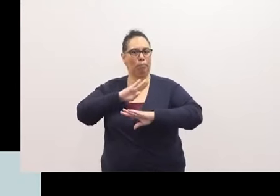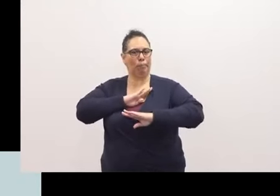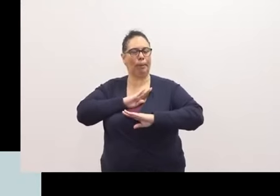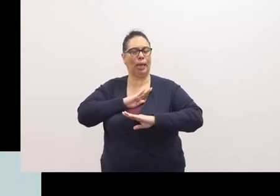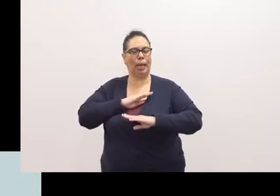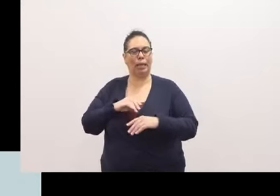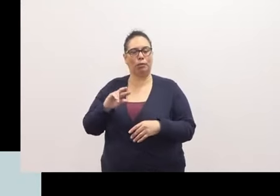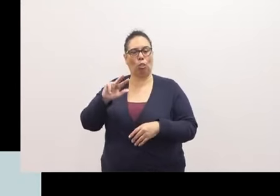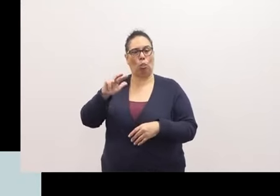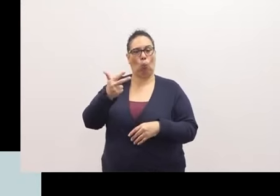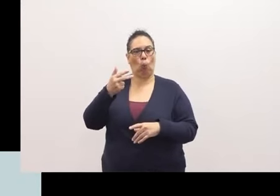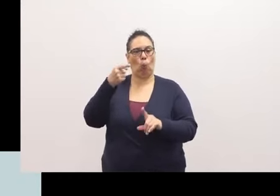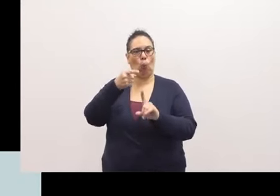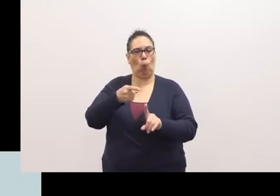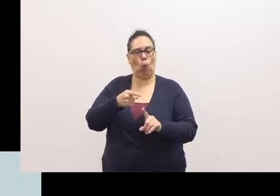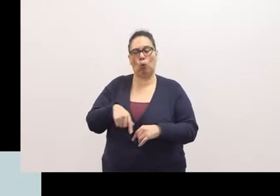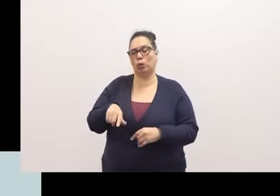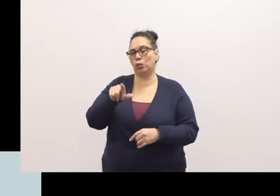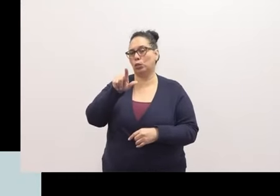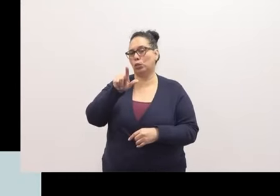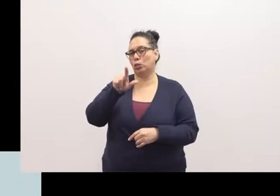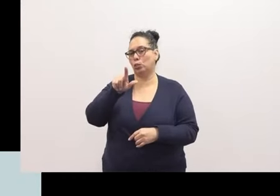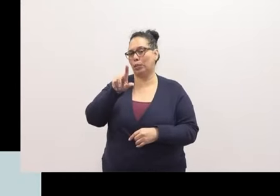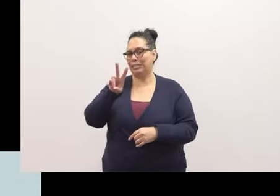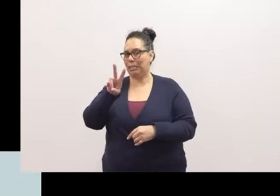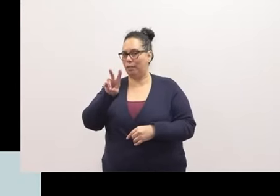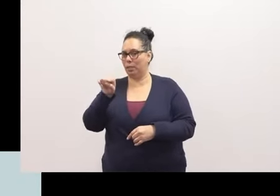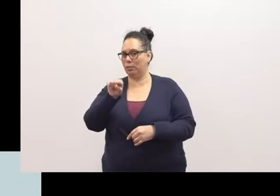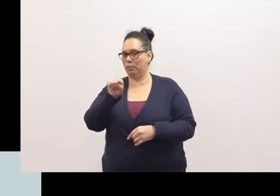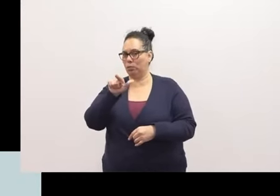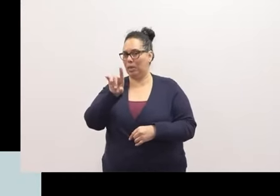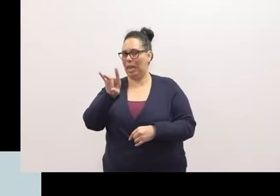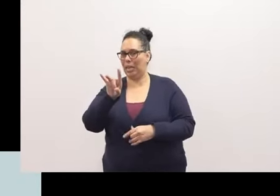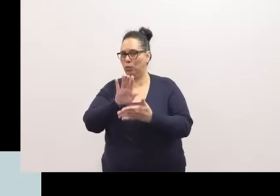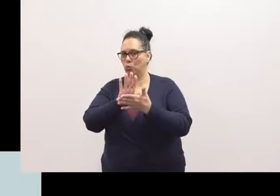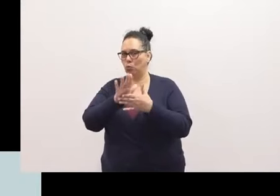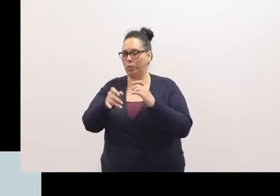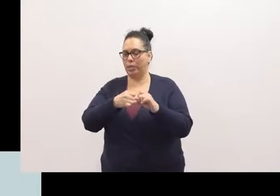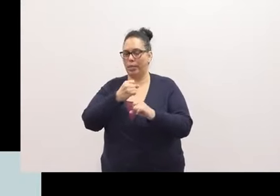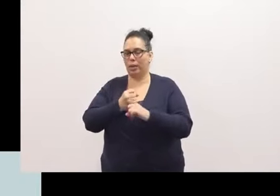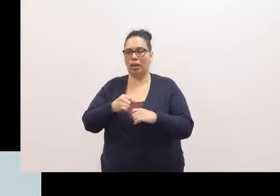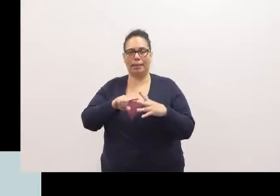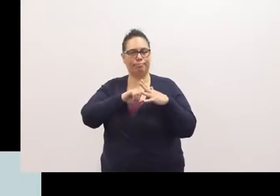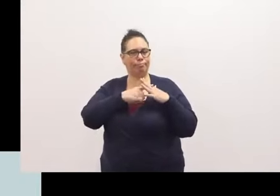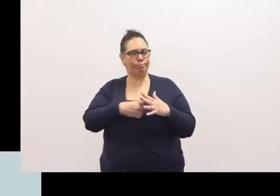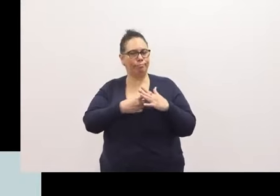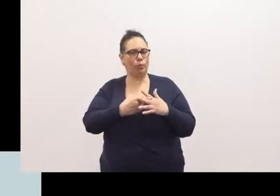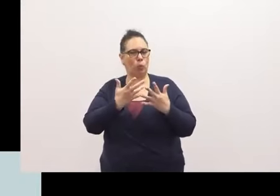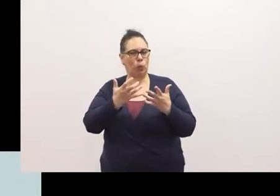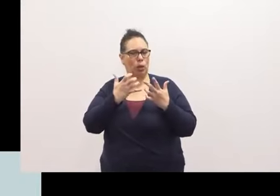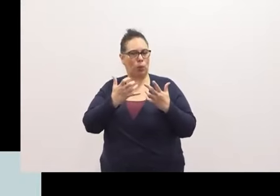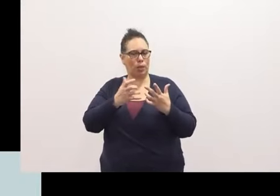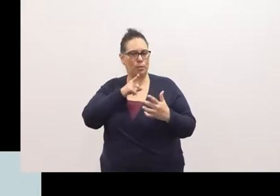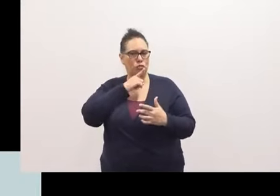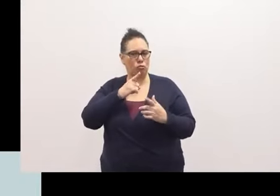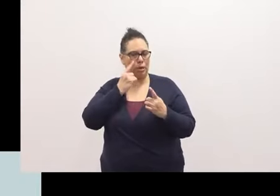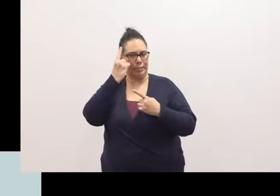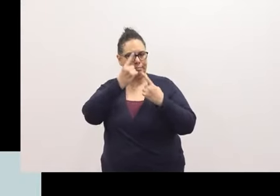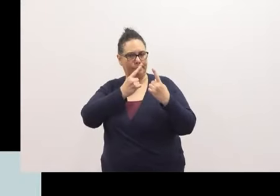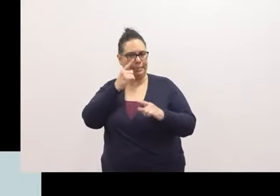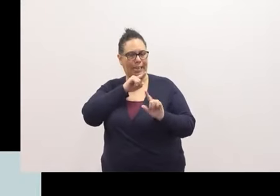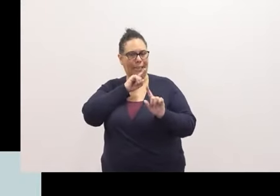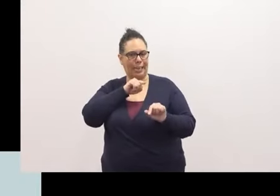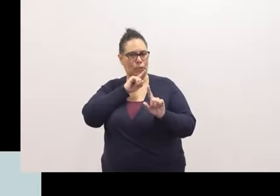the 27-28 school year. Additionally, we want to ensure that the data that we're considering answers the